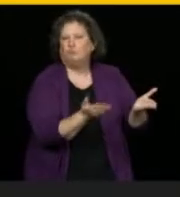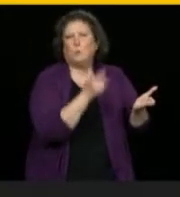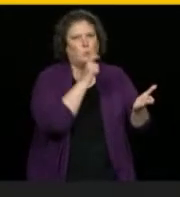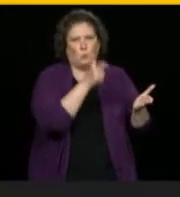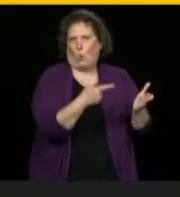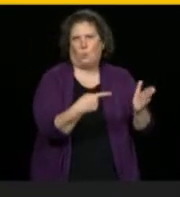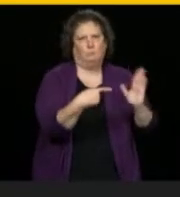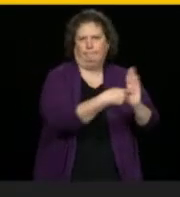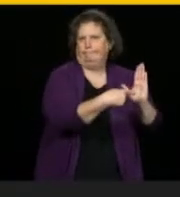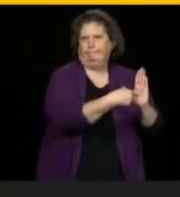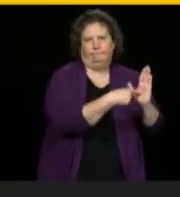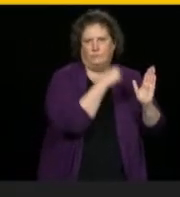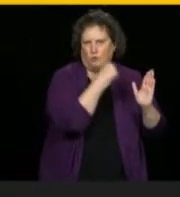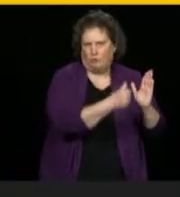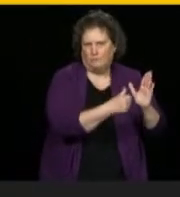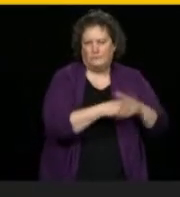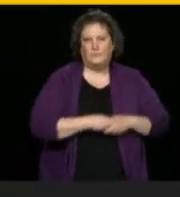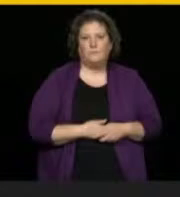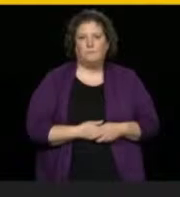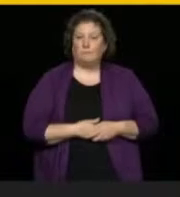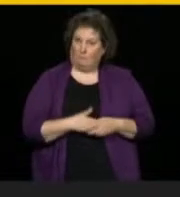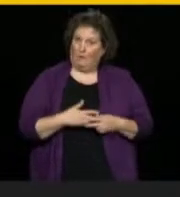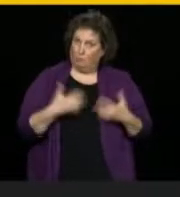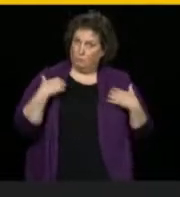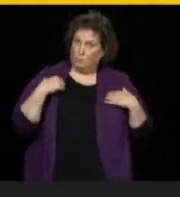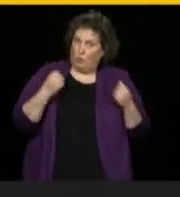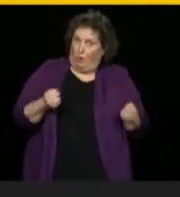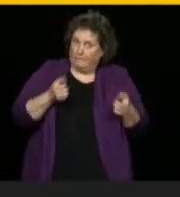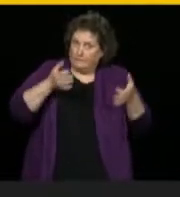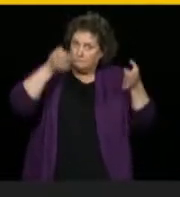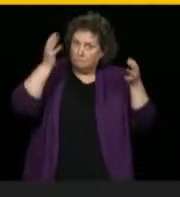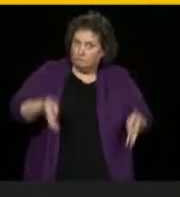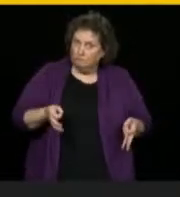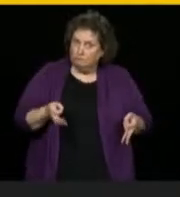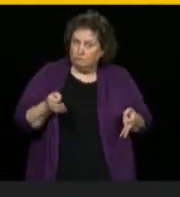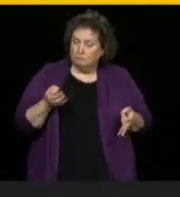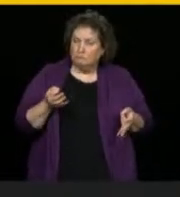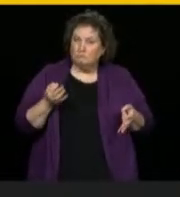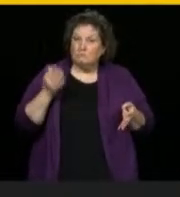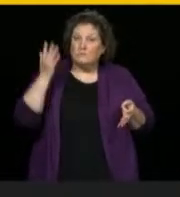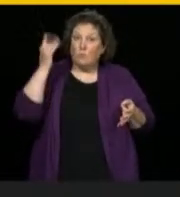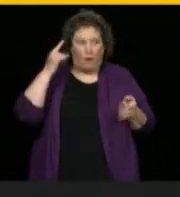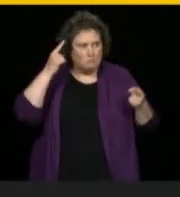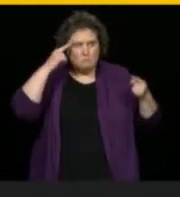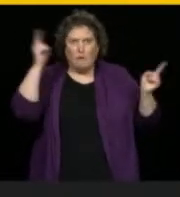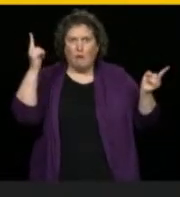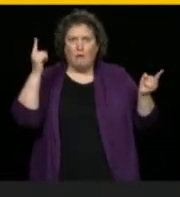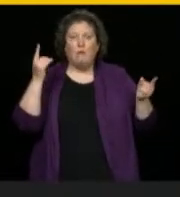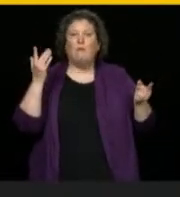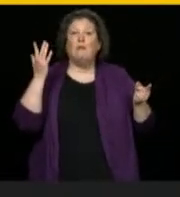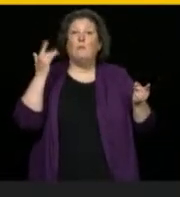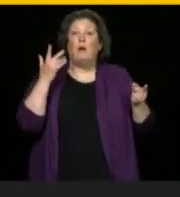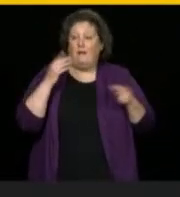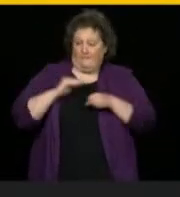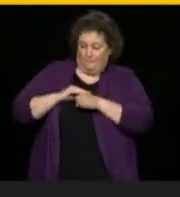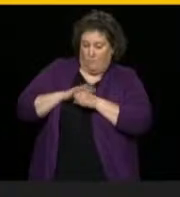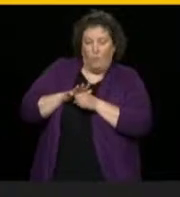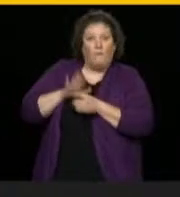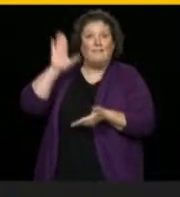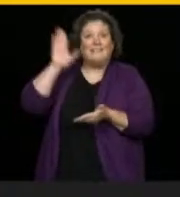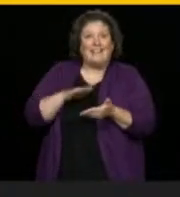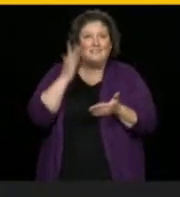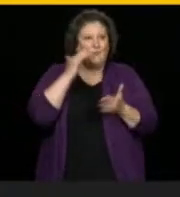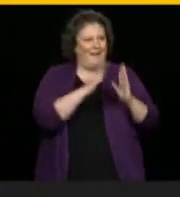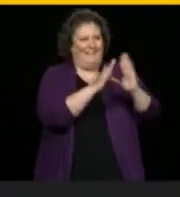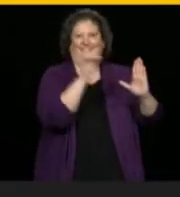our position because it worked to reduce the spread of COVID-19, and we now have the